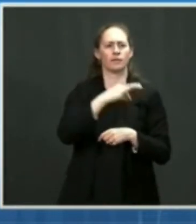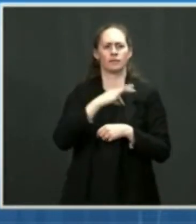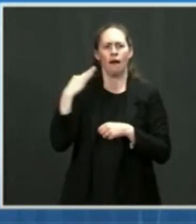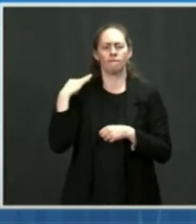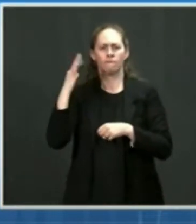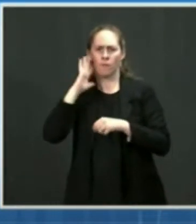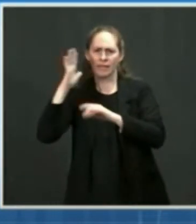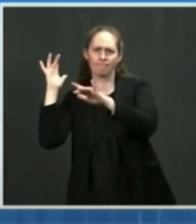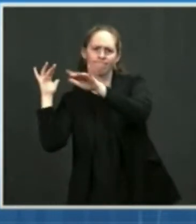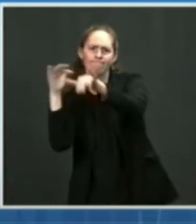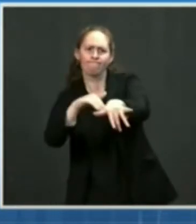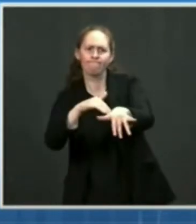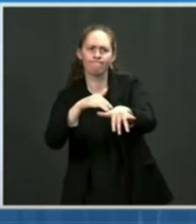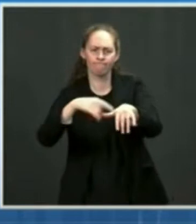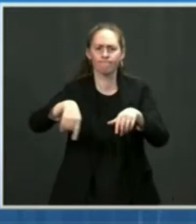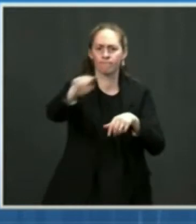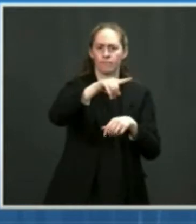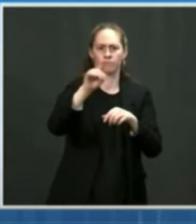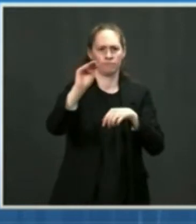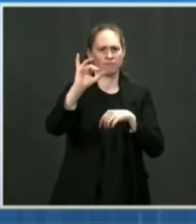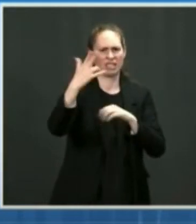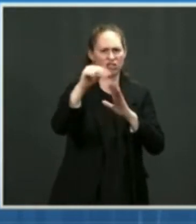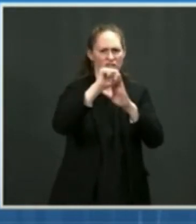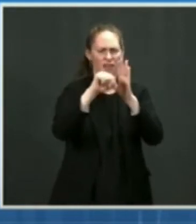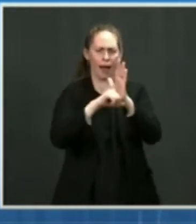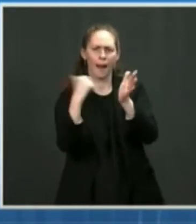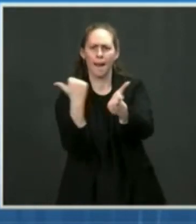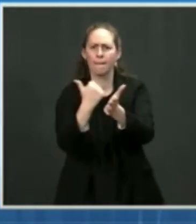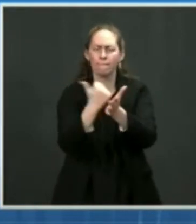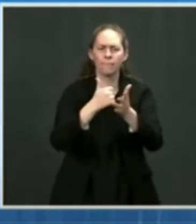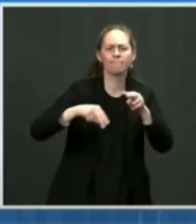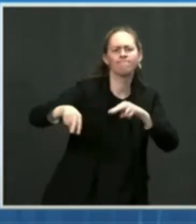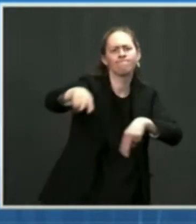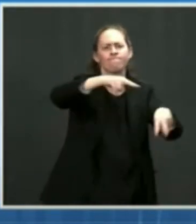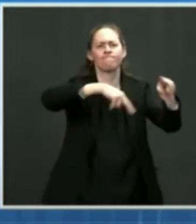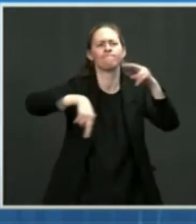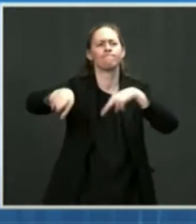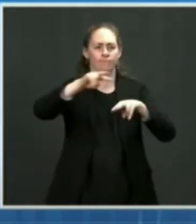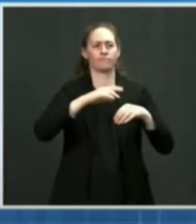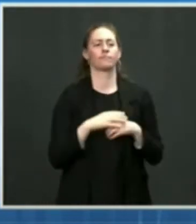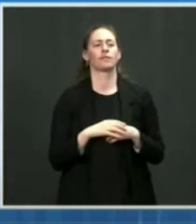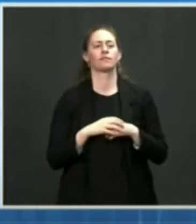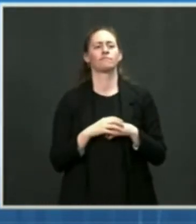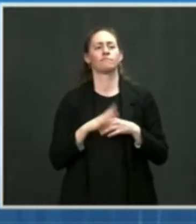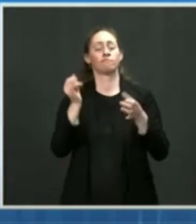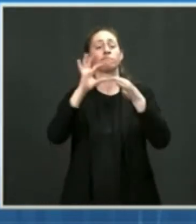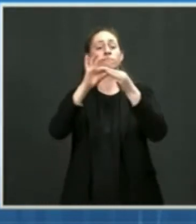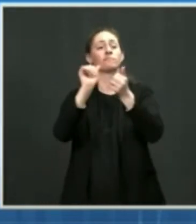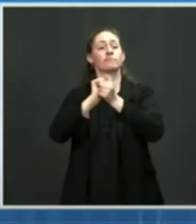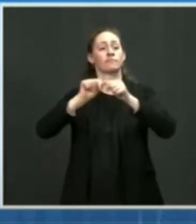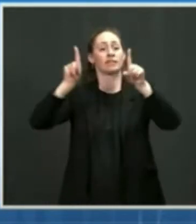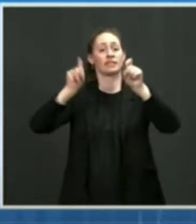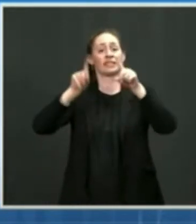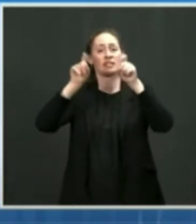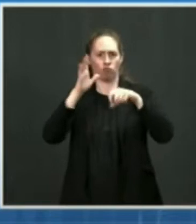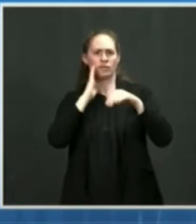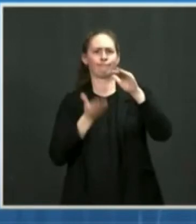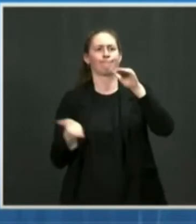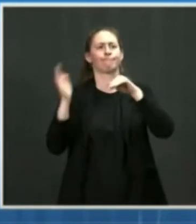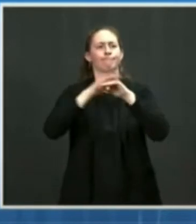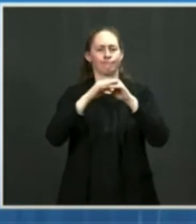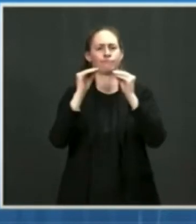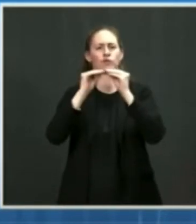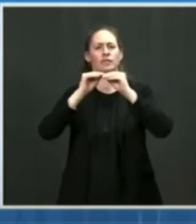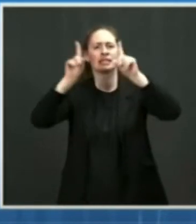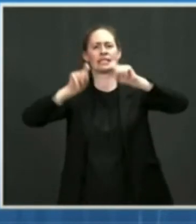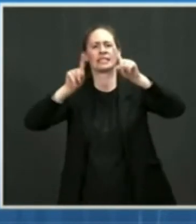Michigan. On testing, we're increasing the number of diagnostic tests sent to the state, assisting the state with setting